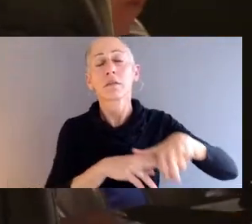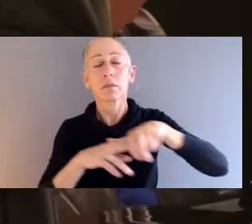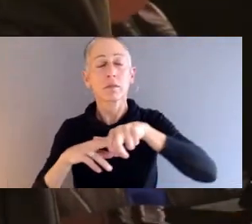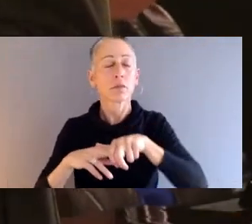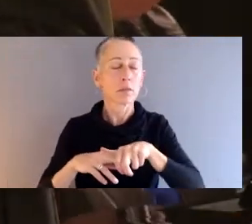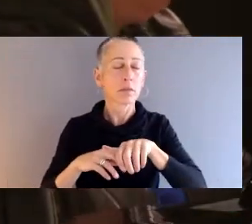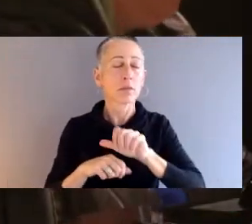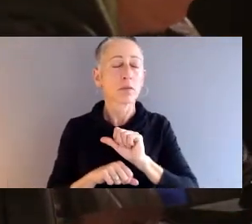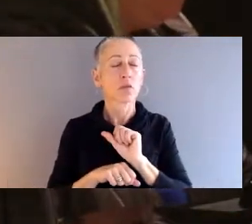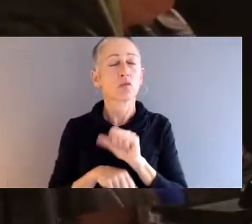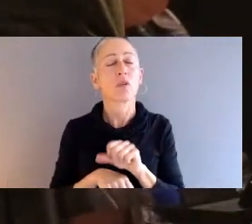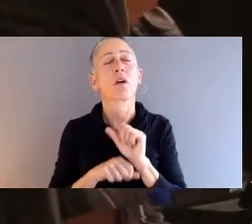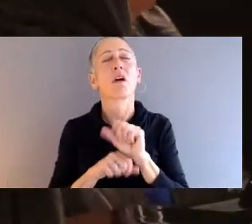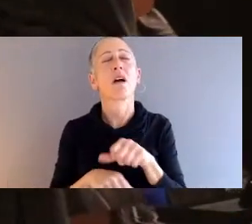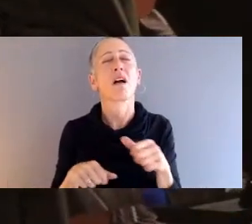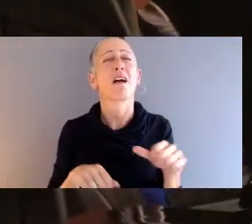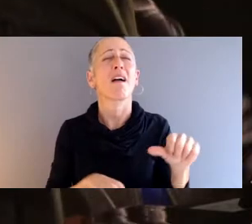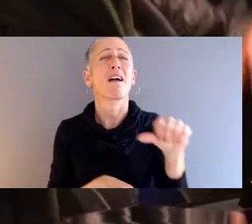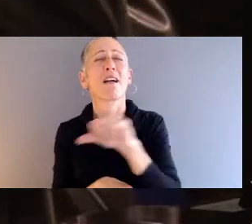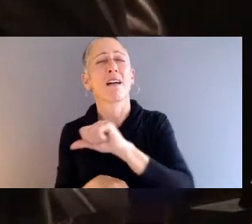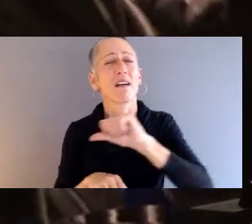and